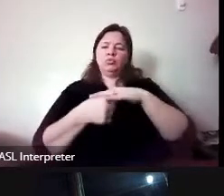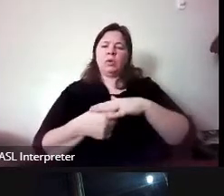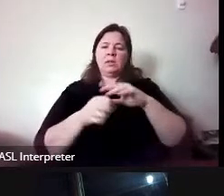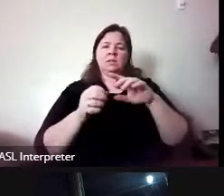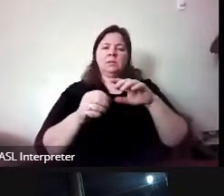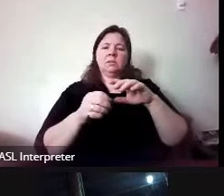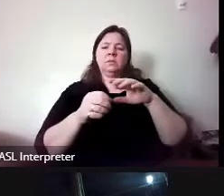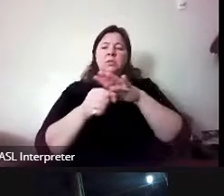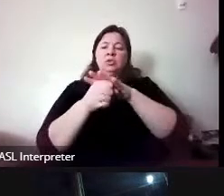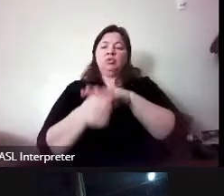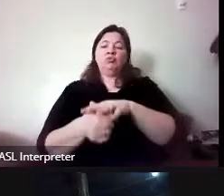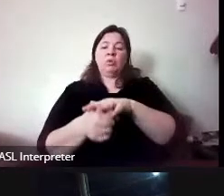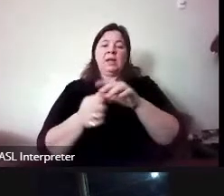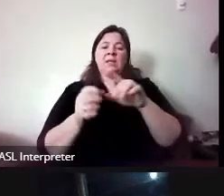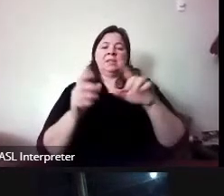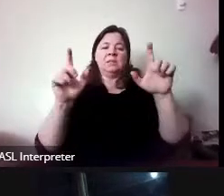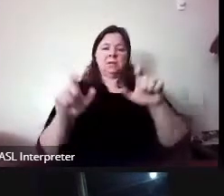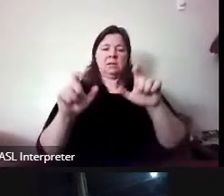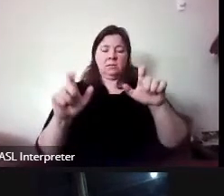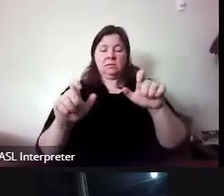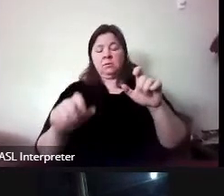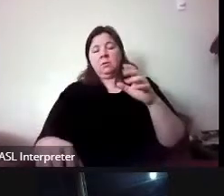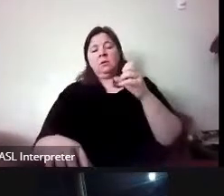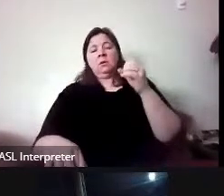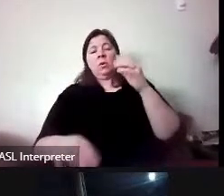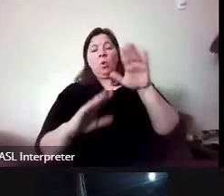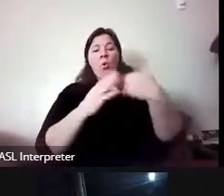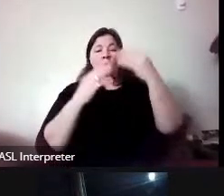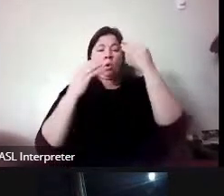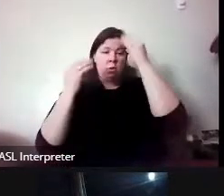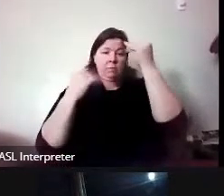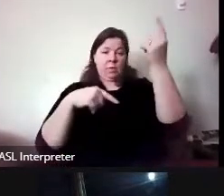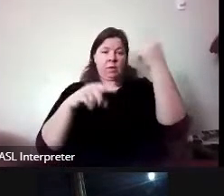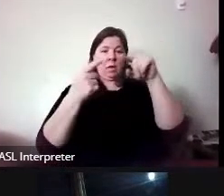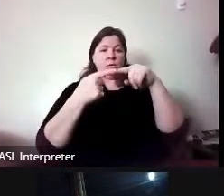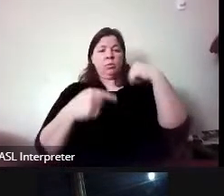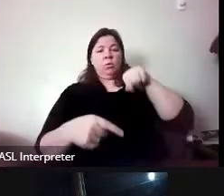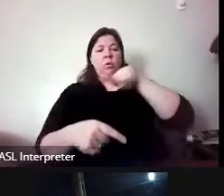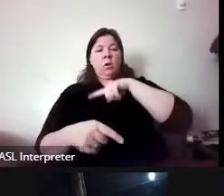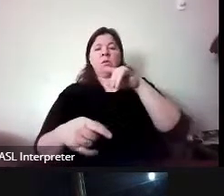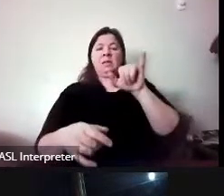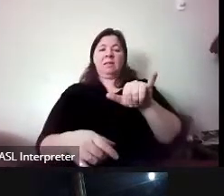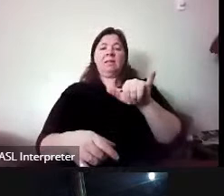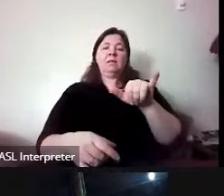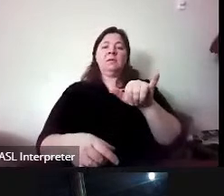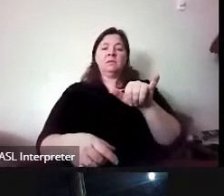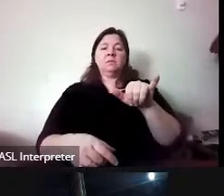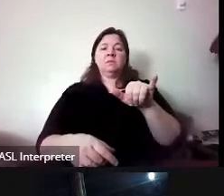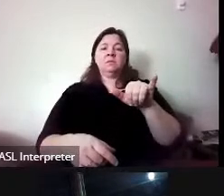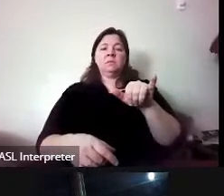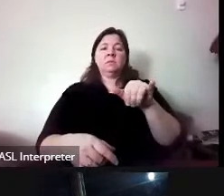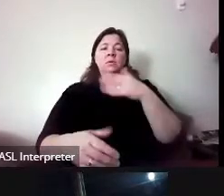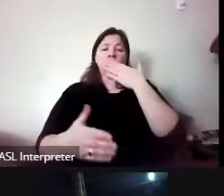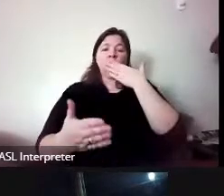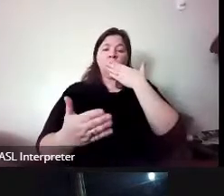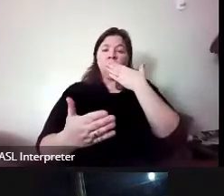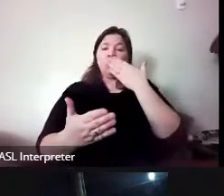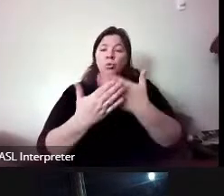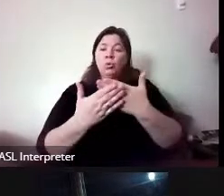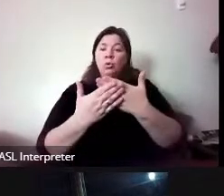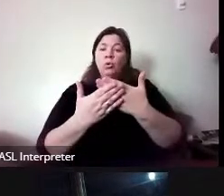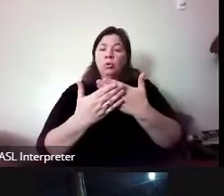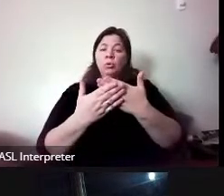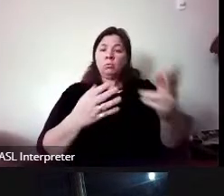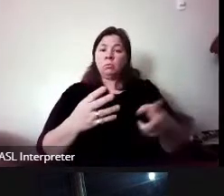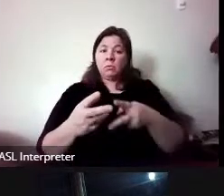all of that information will be coming to us. So what we need to do, and this is a great plug for people